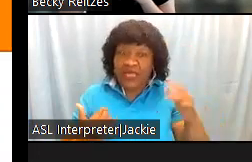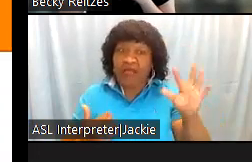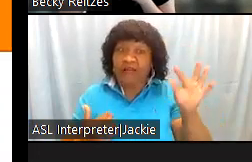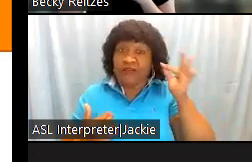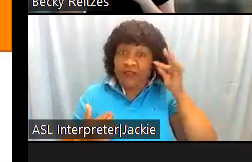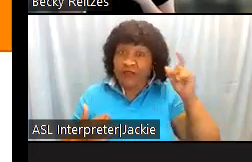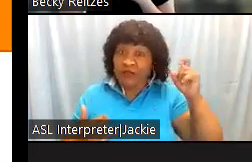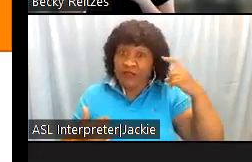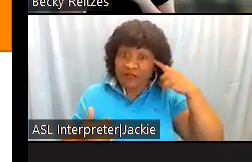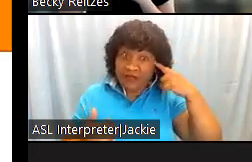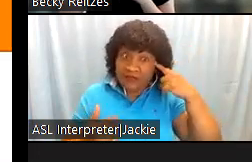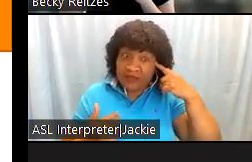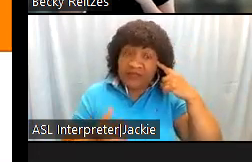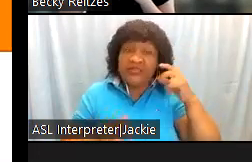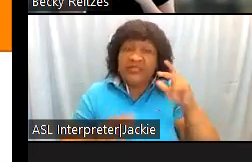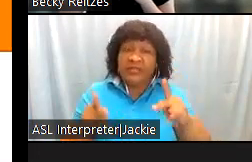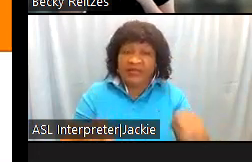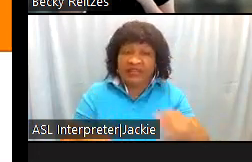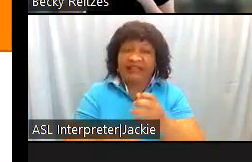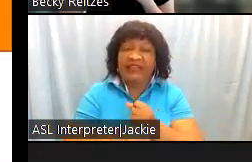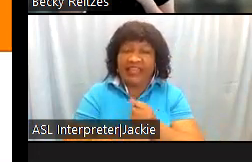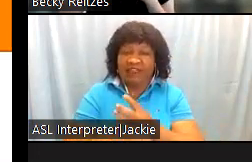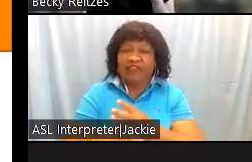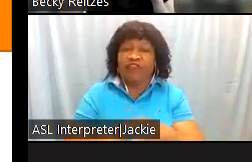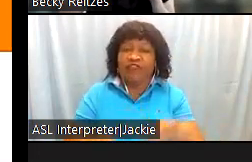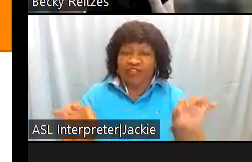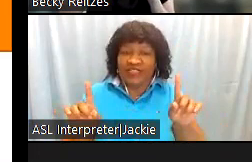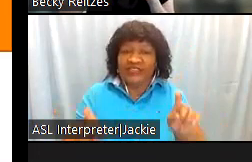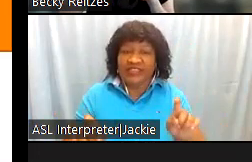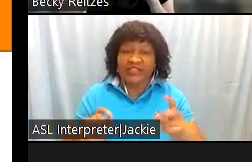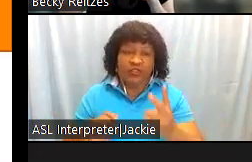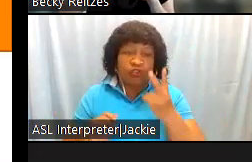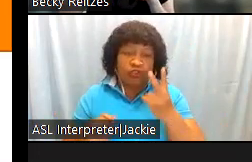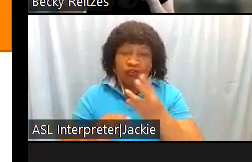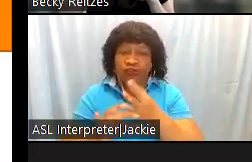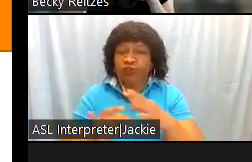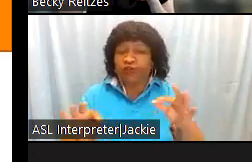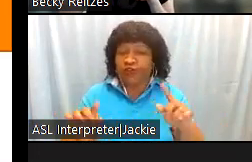government, people can get free tests, 2 free tests,